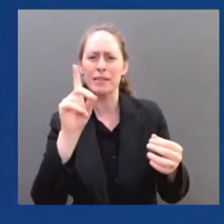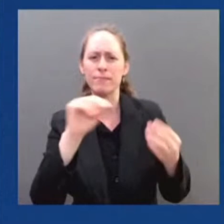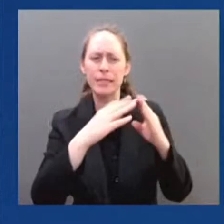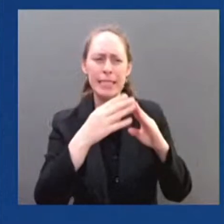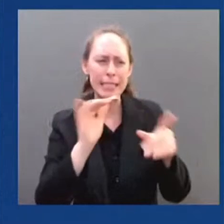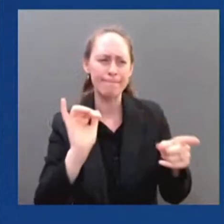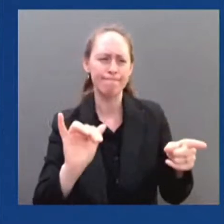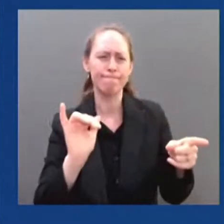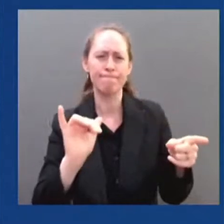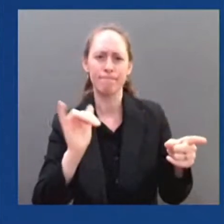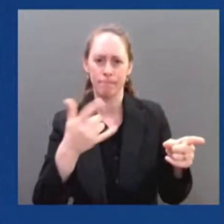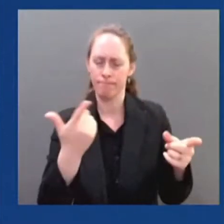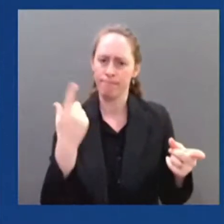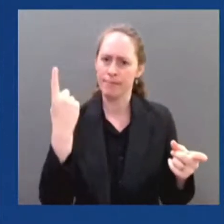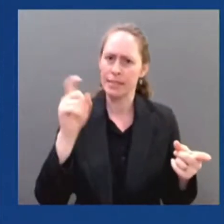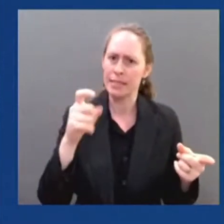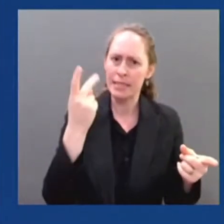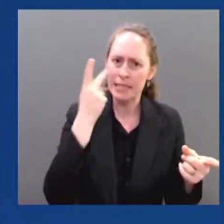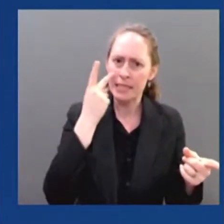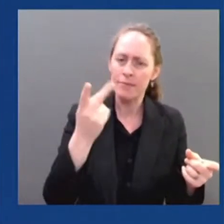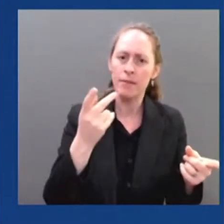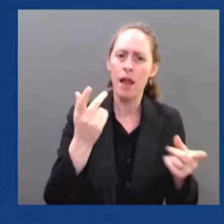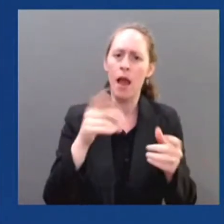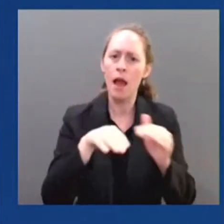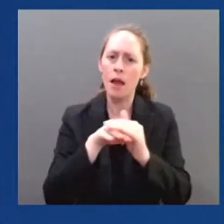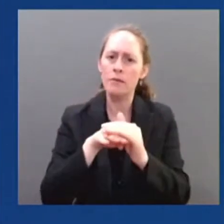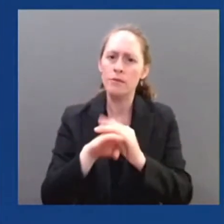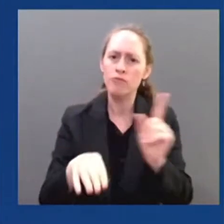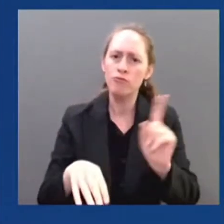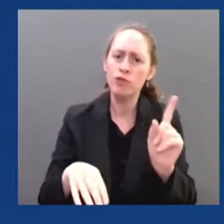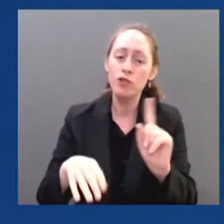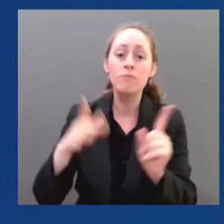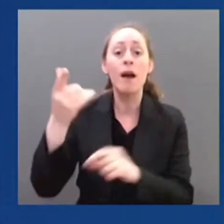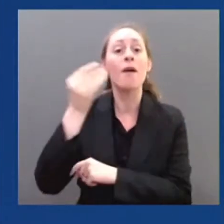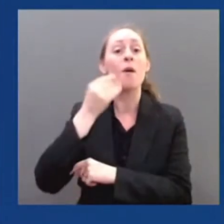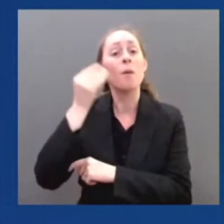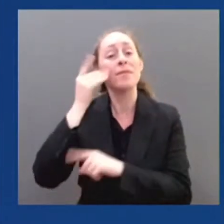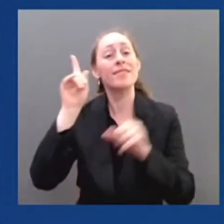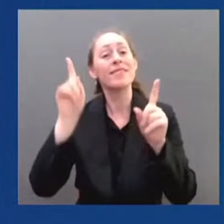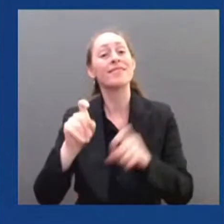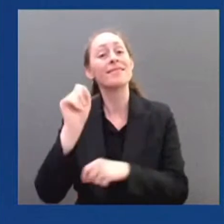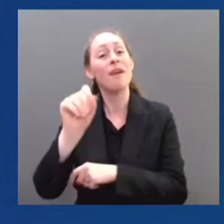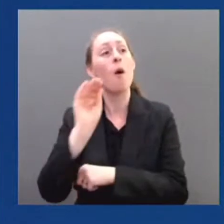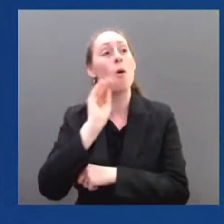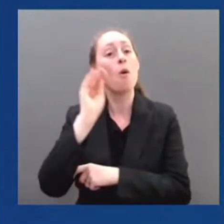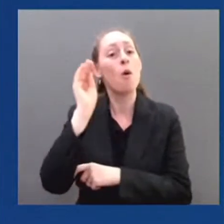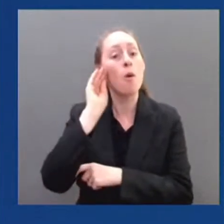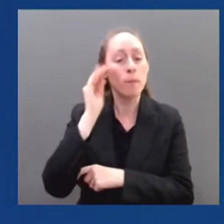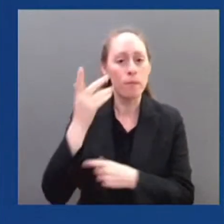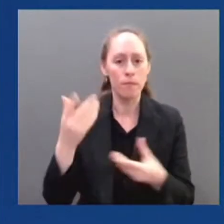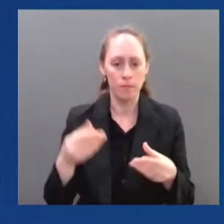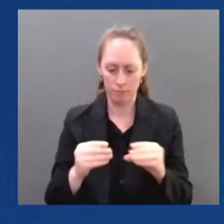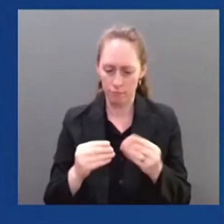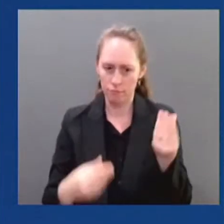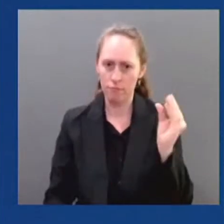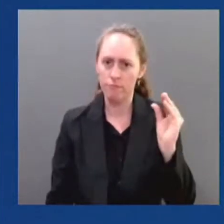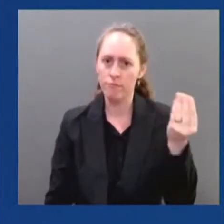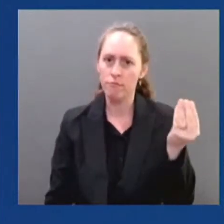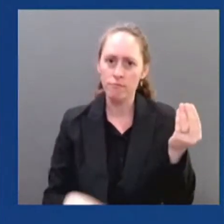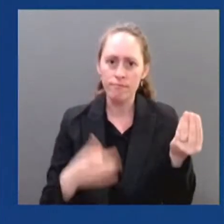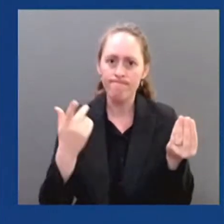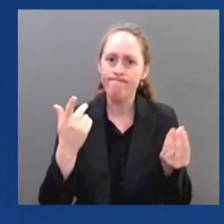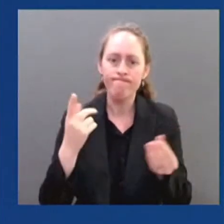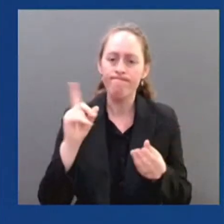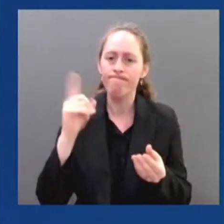was that individuals who are blind or low vision are often unable to utilize rapid self-tests on their own. The president has made